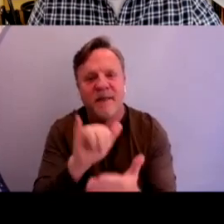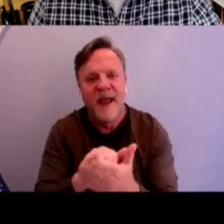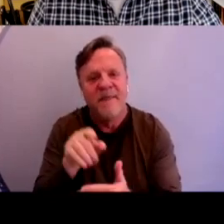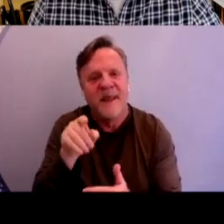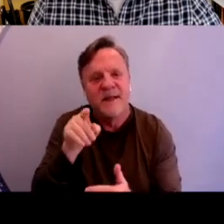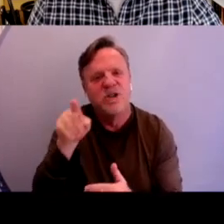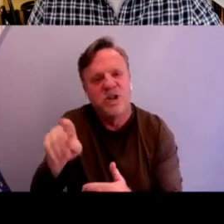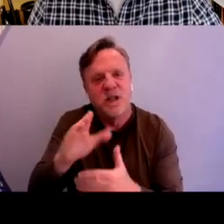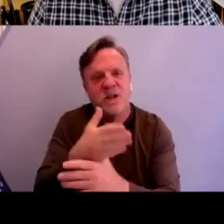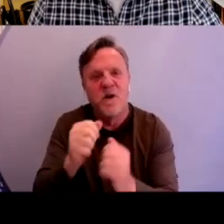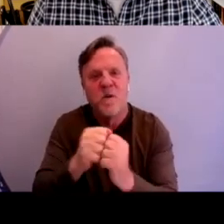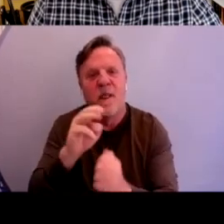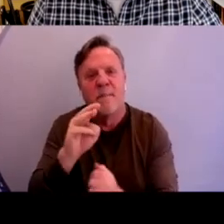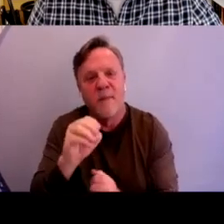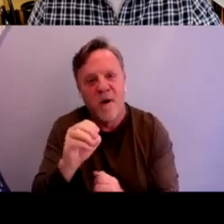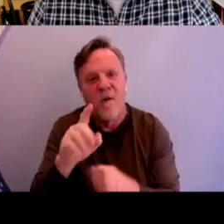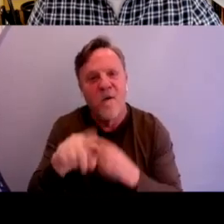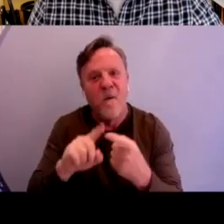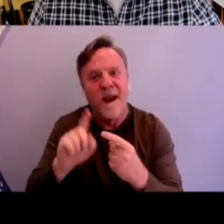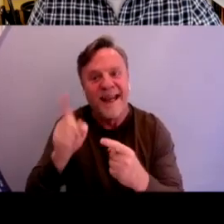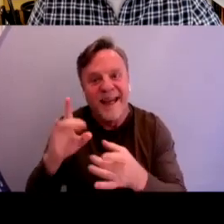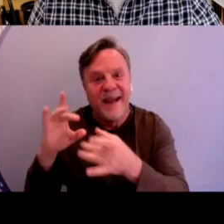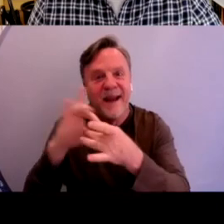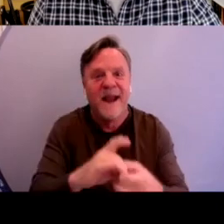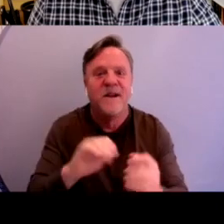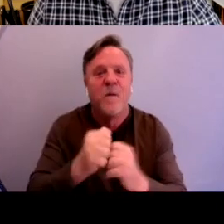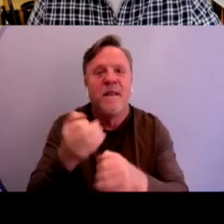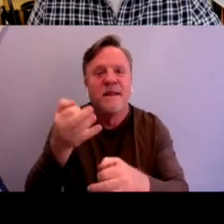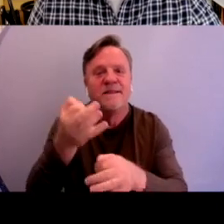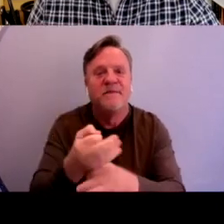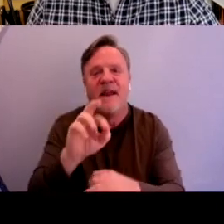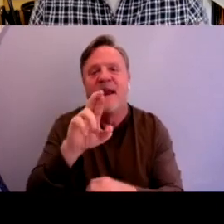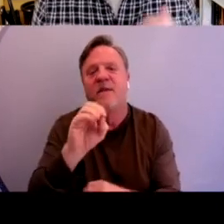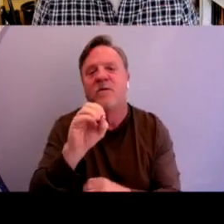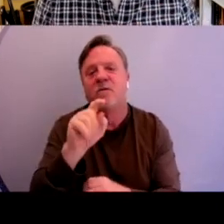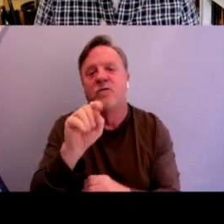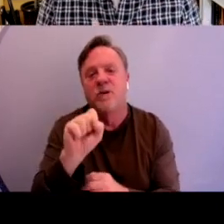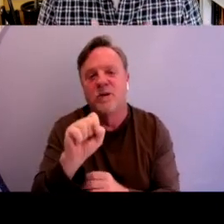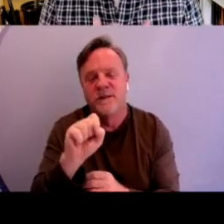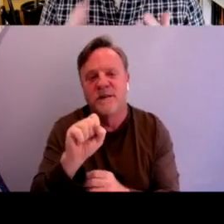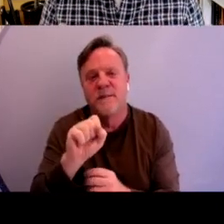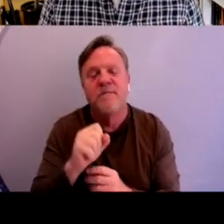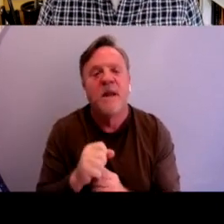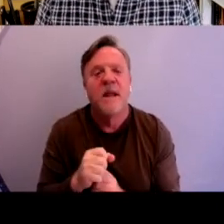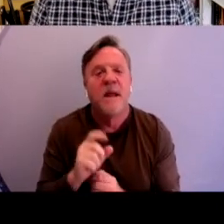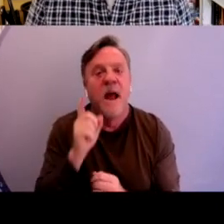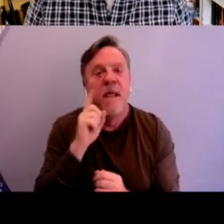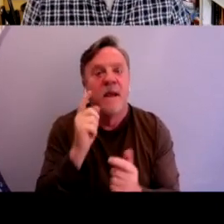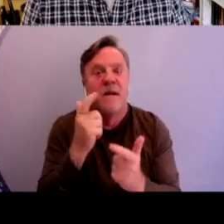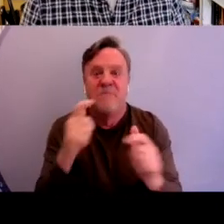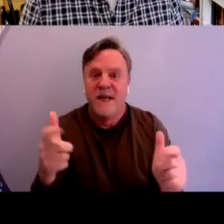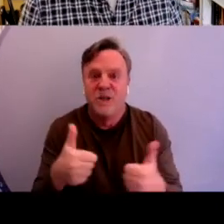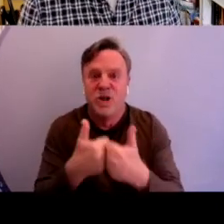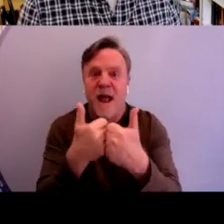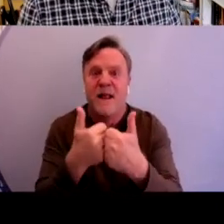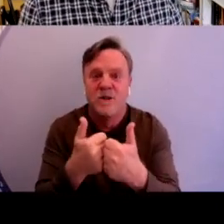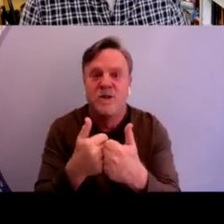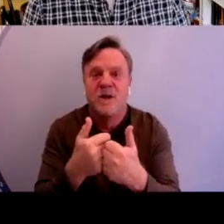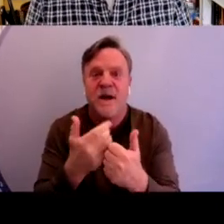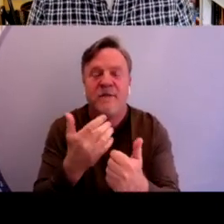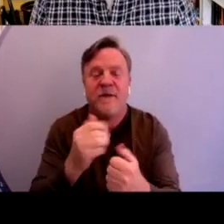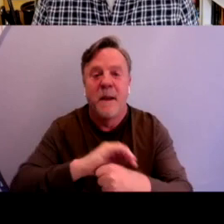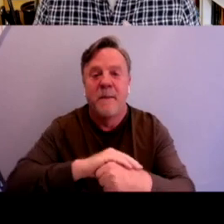he connected with his faith roots as well. I think one of the big challenges of the